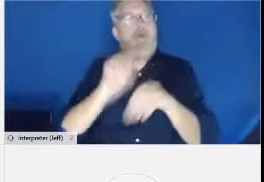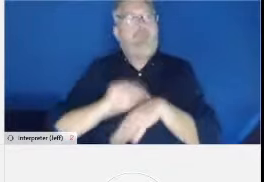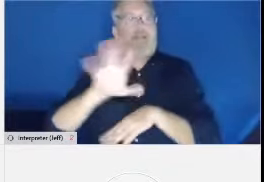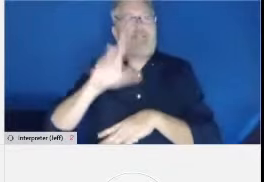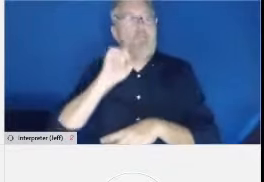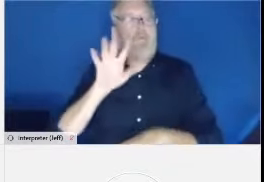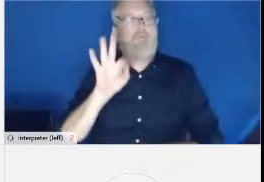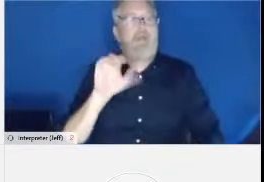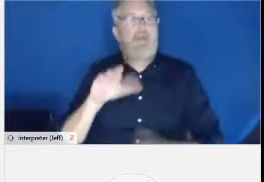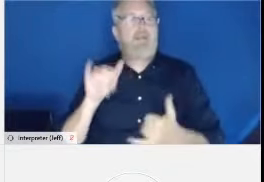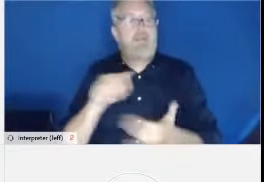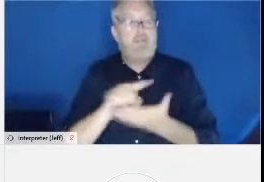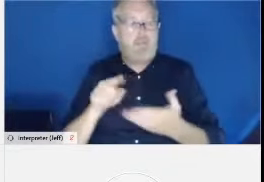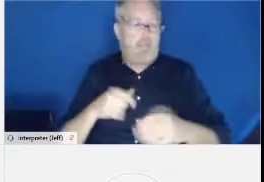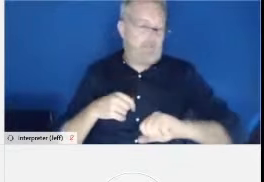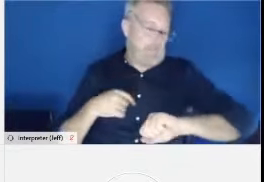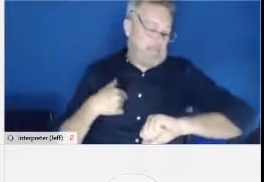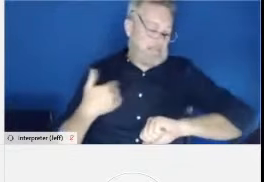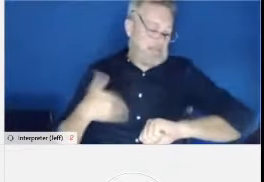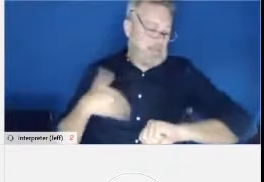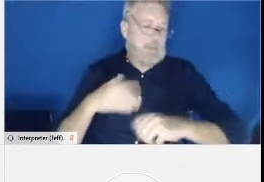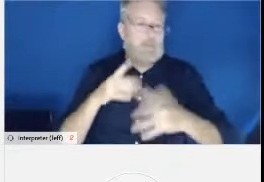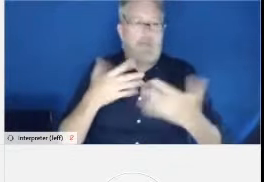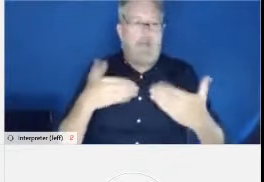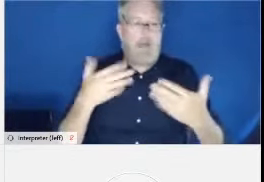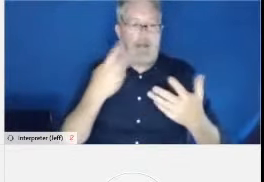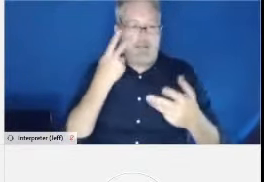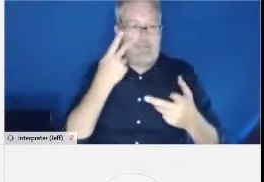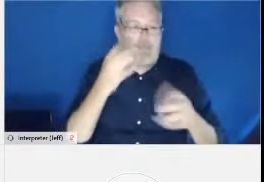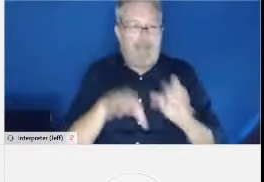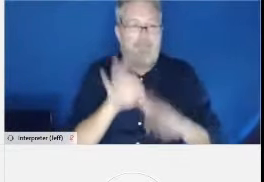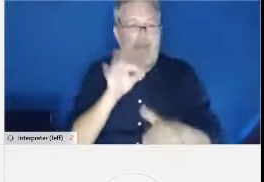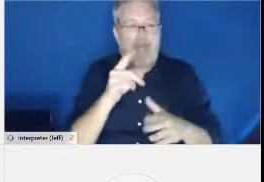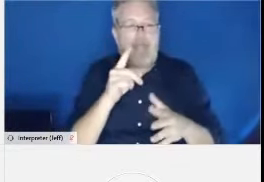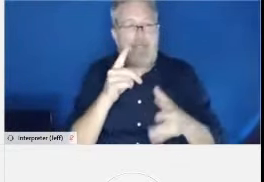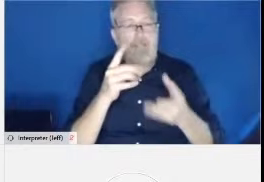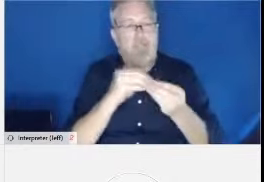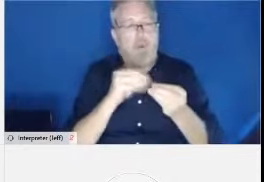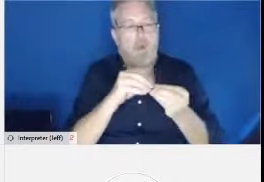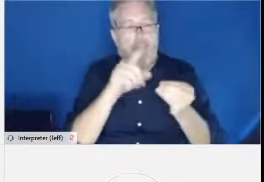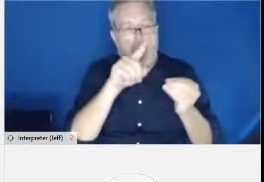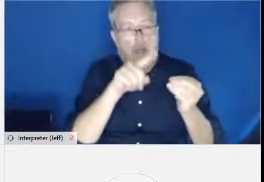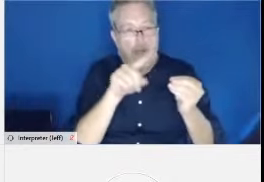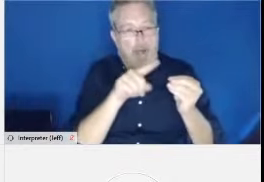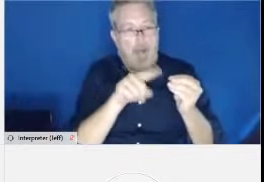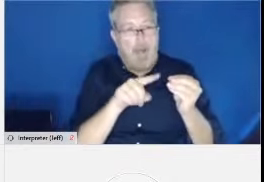yet this week. Let's see if I can go down here.